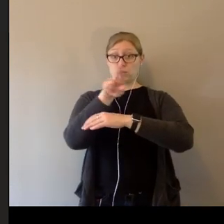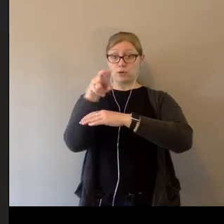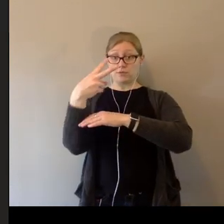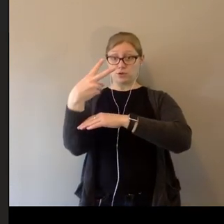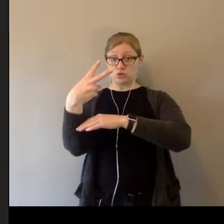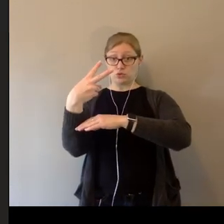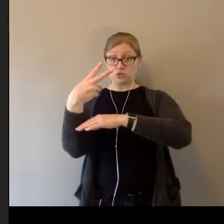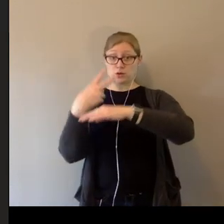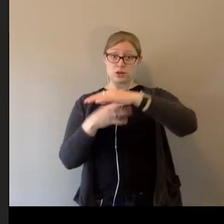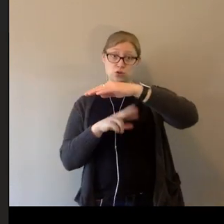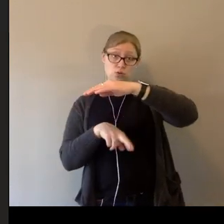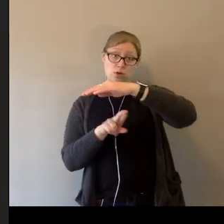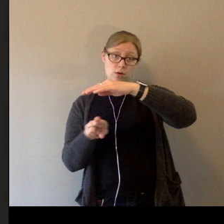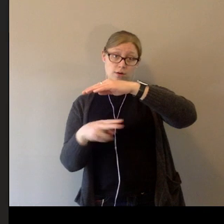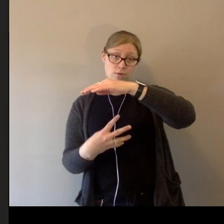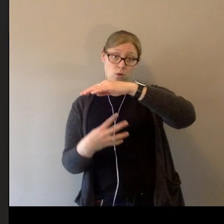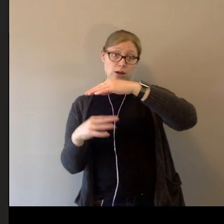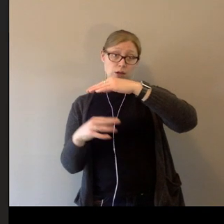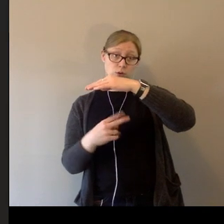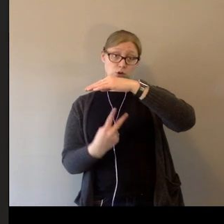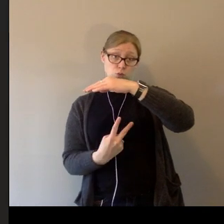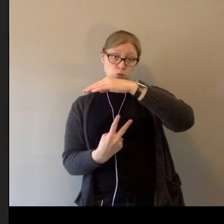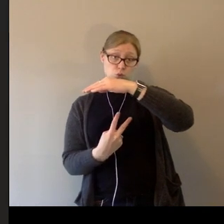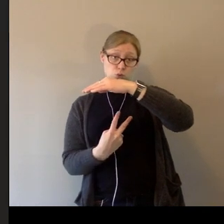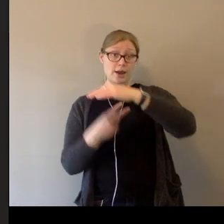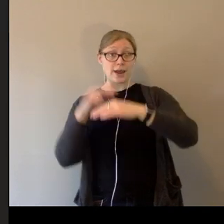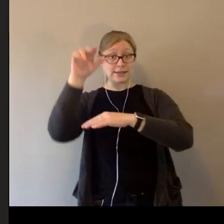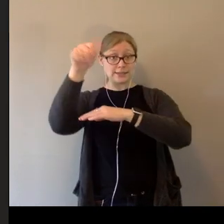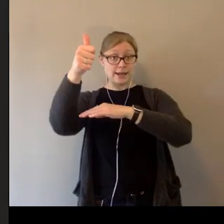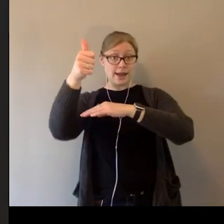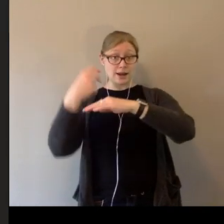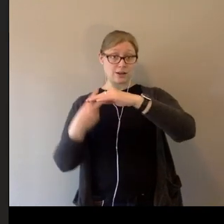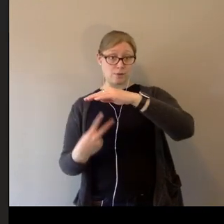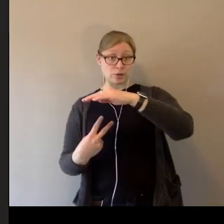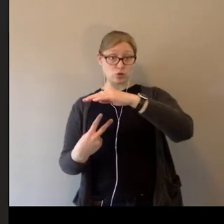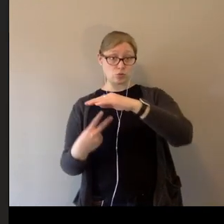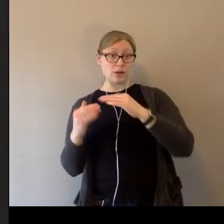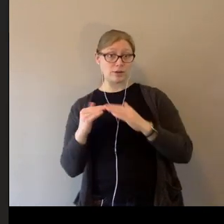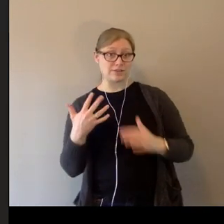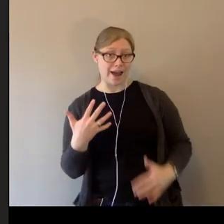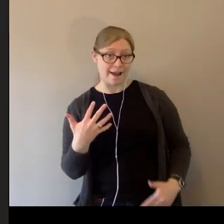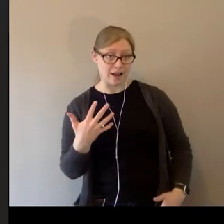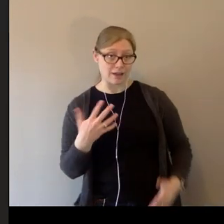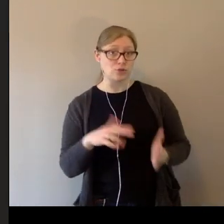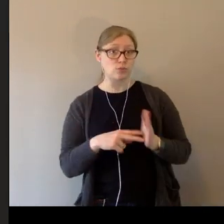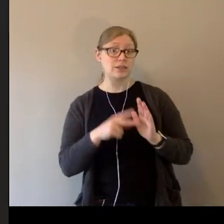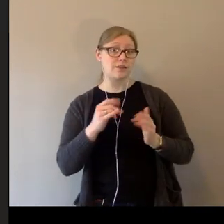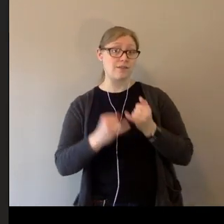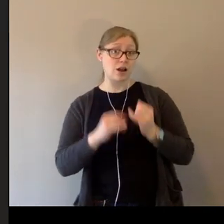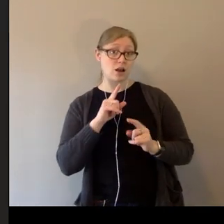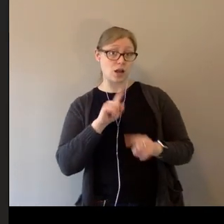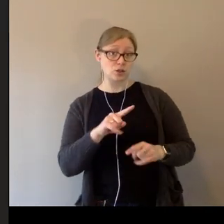And 10 divided by 2 is 5. So this will be 5 square root of 2.